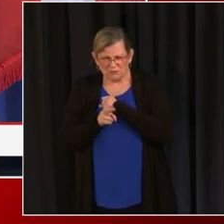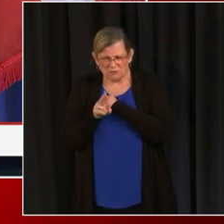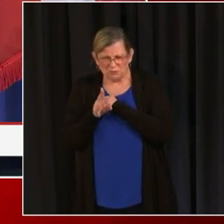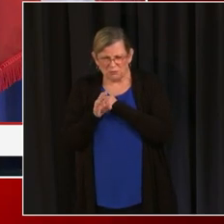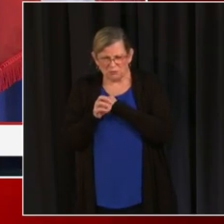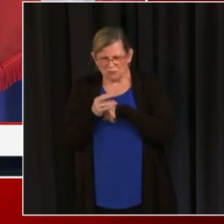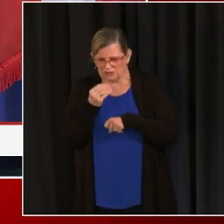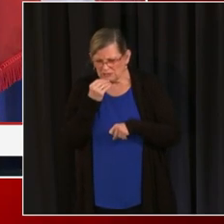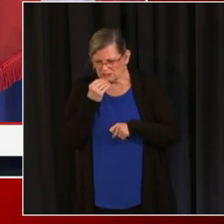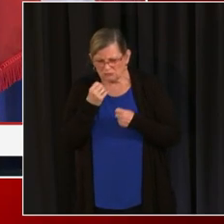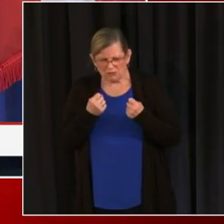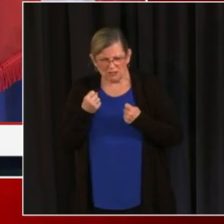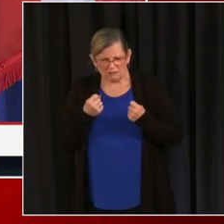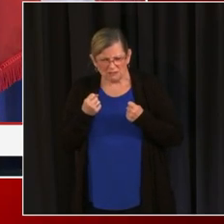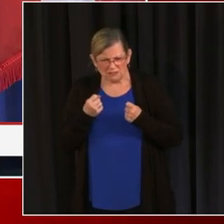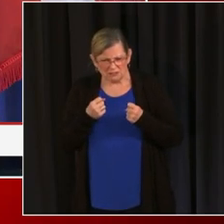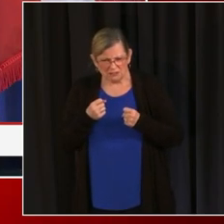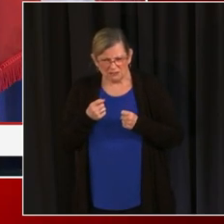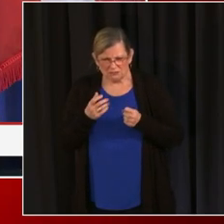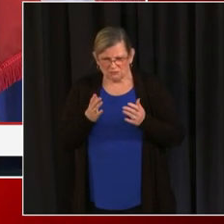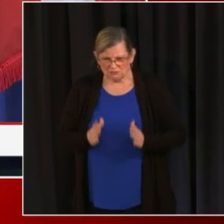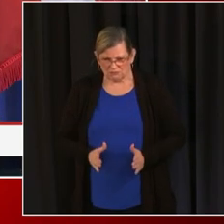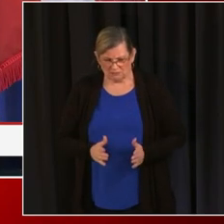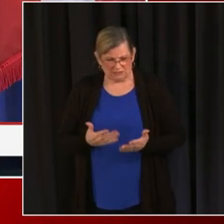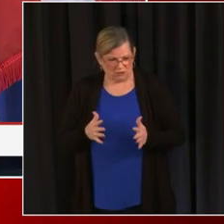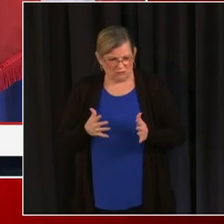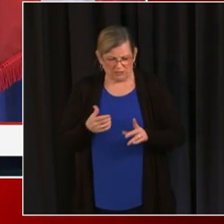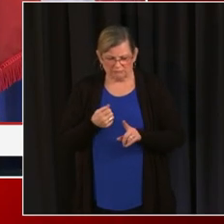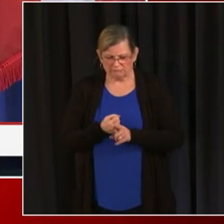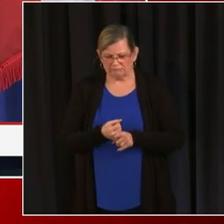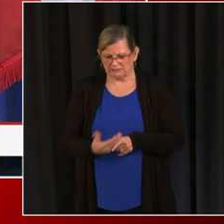driver. It resulted in his death.